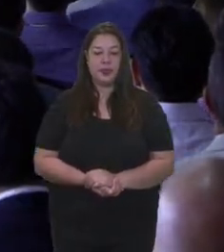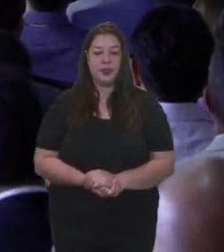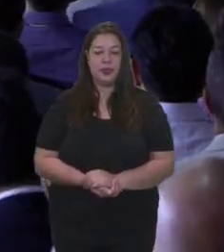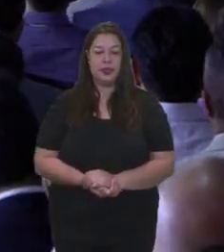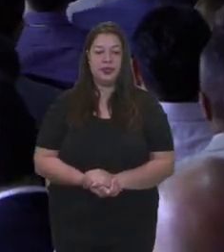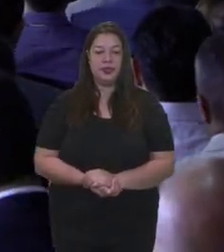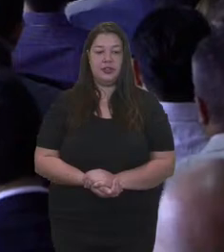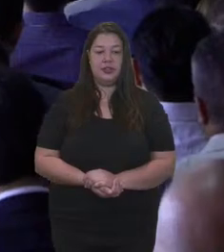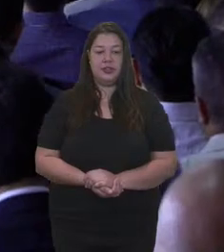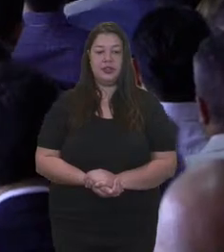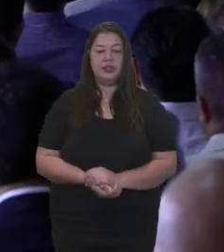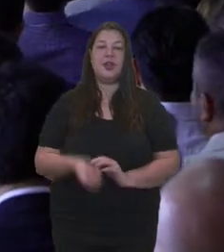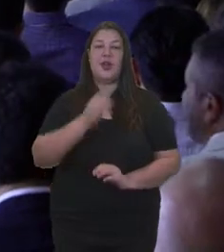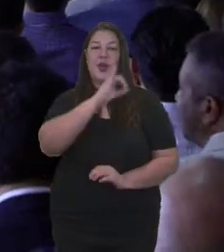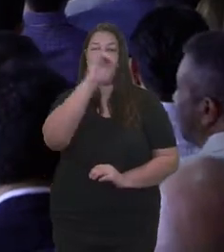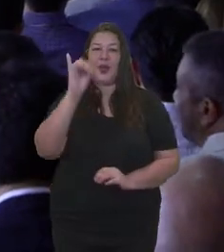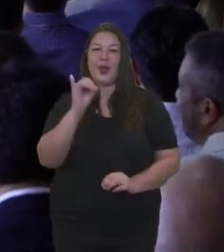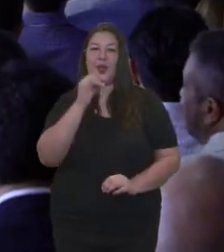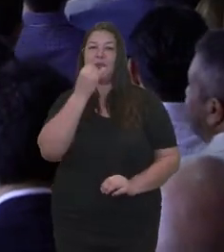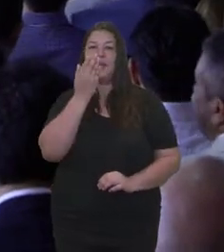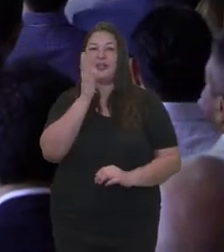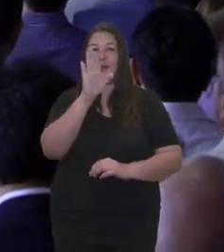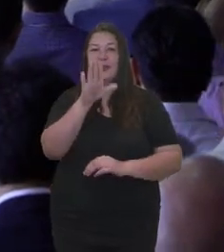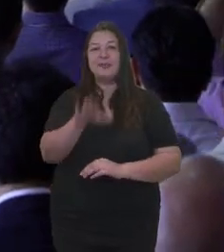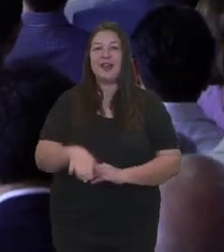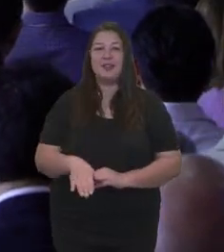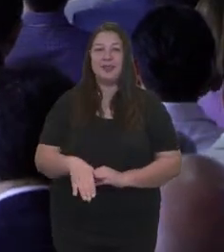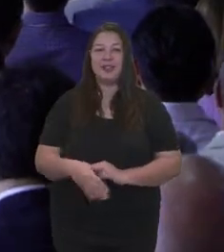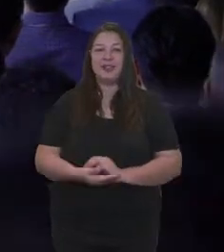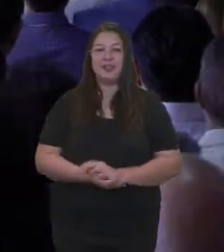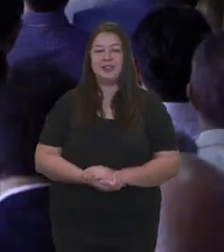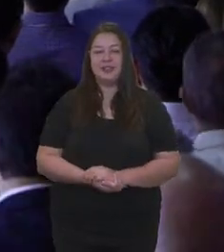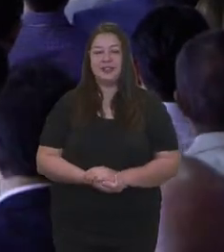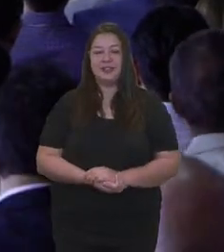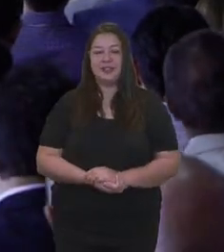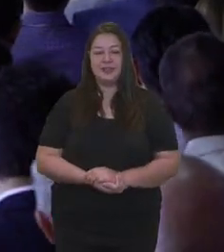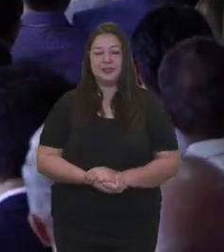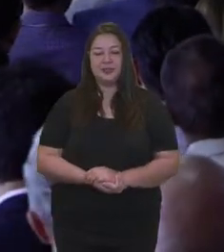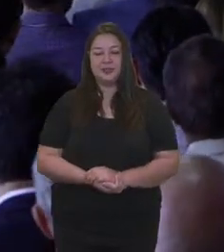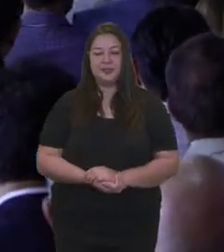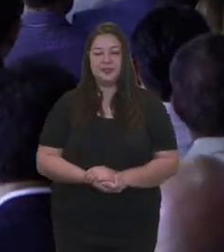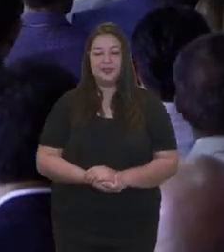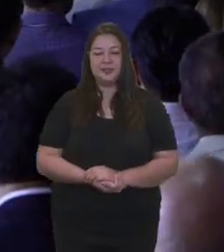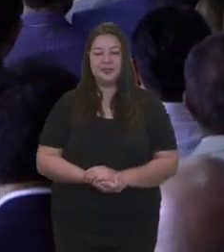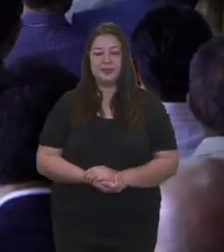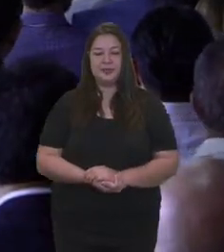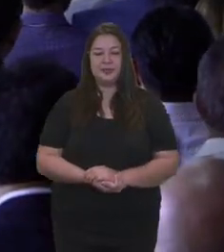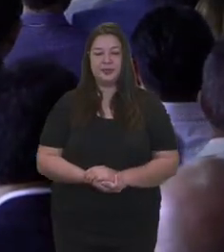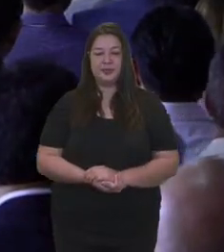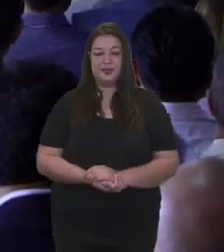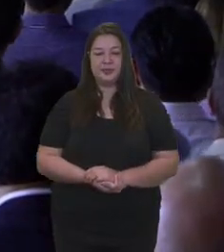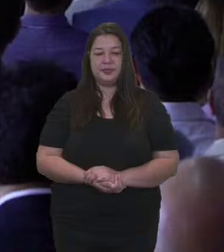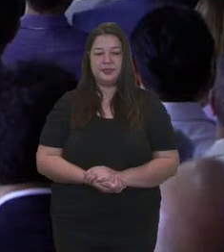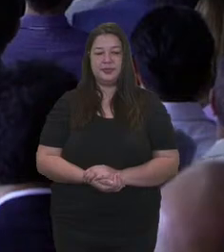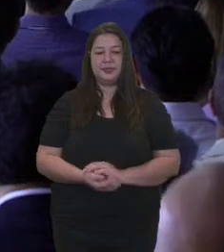Olá, boa tarde. Good afternoon. Good afternoon, everybody. To everybody.